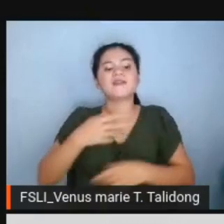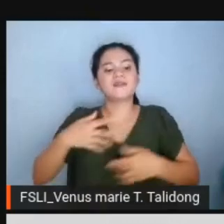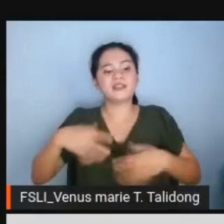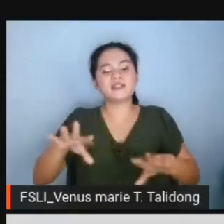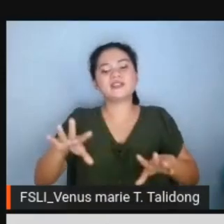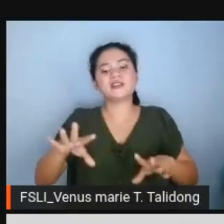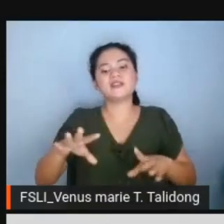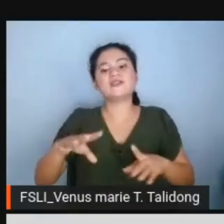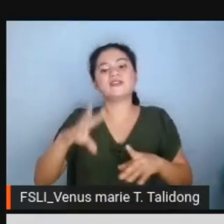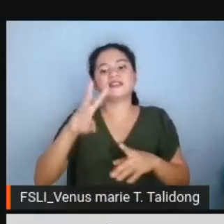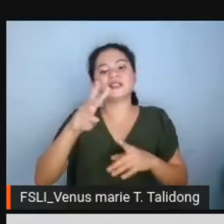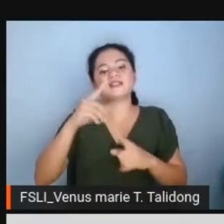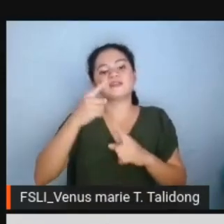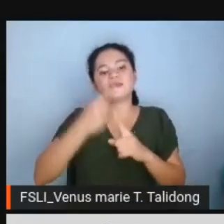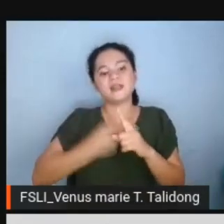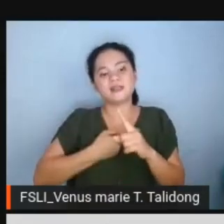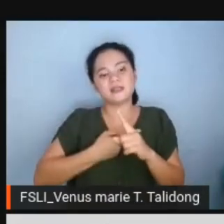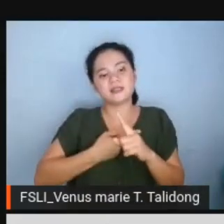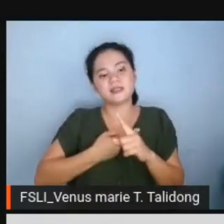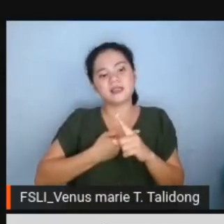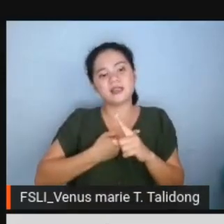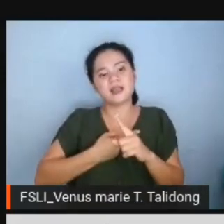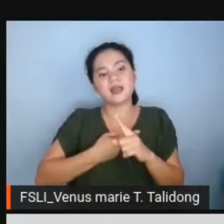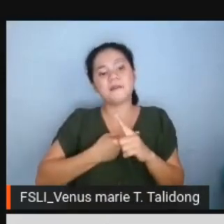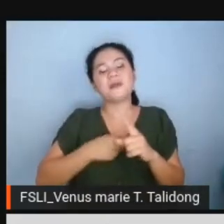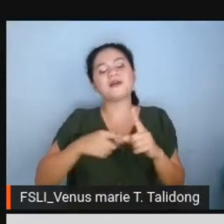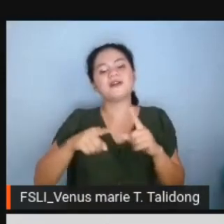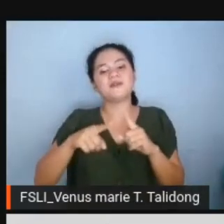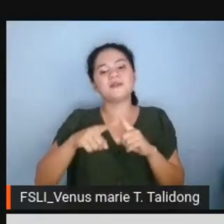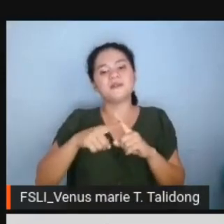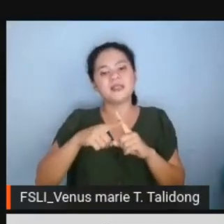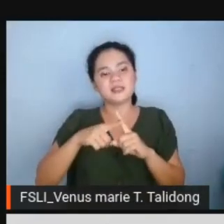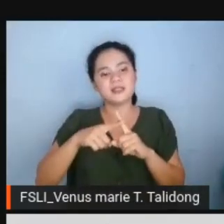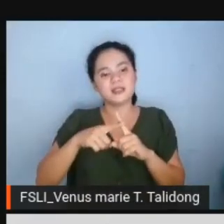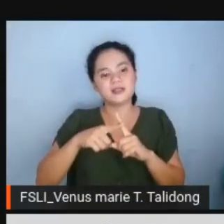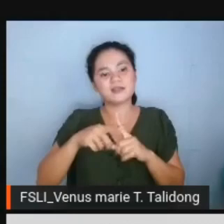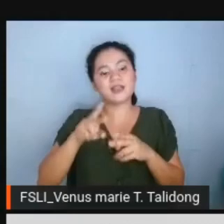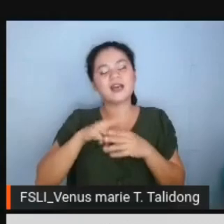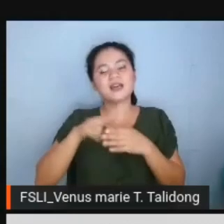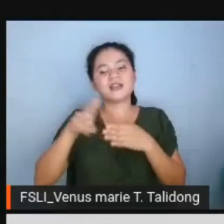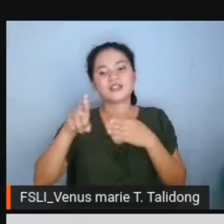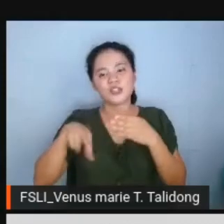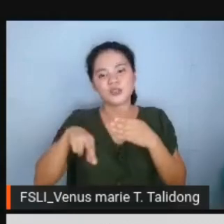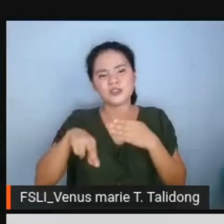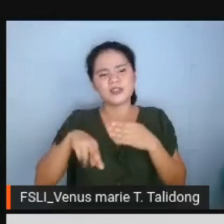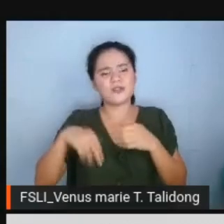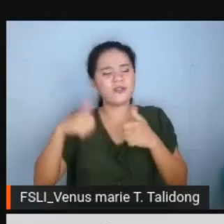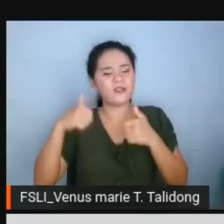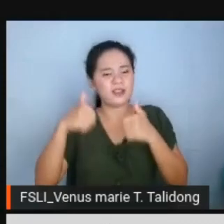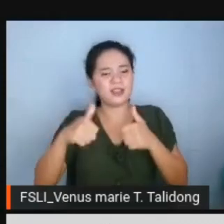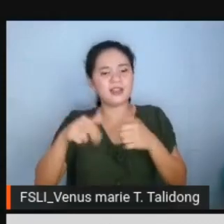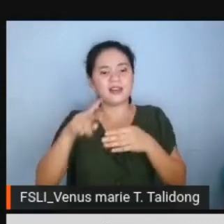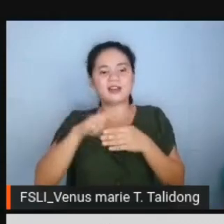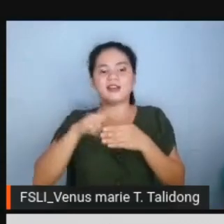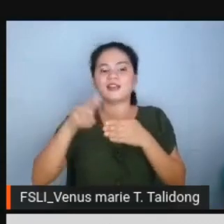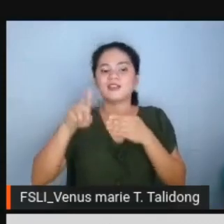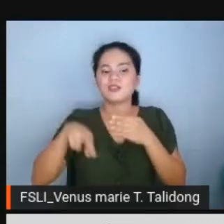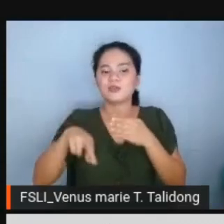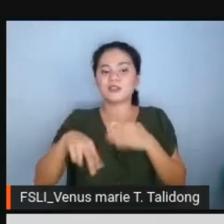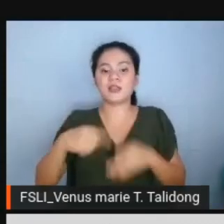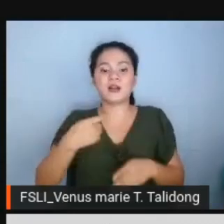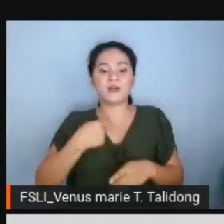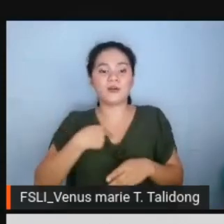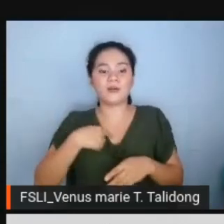we got a positive results. Nakakalakad ako, pero andito pa din yung